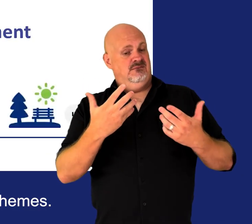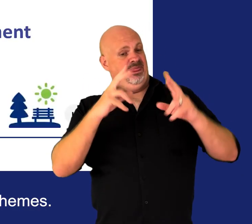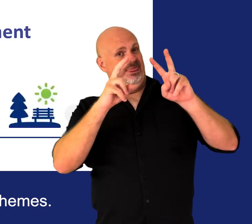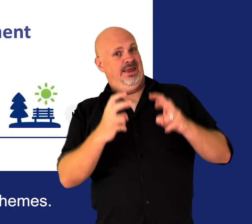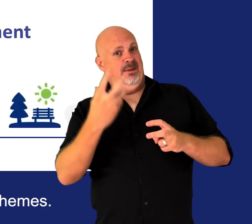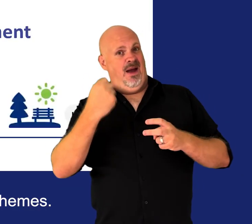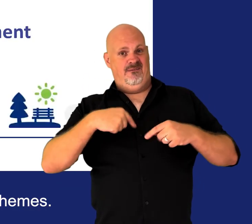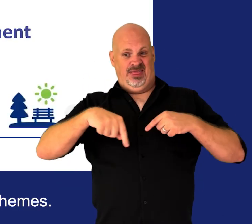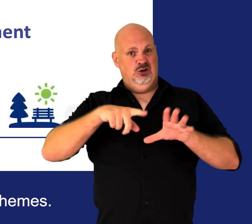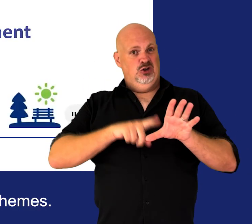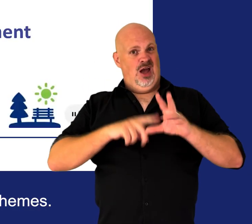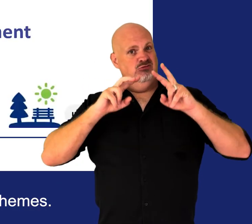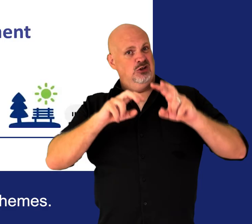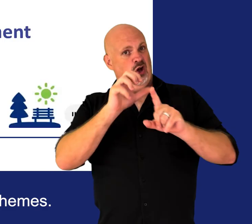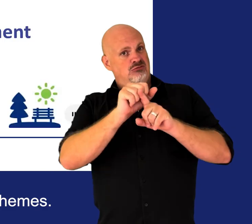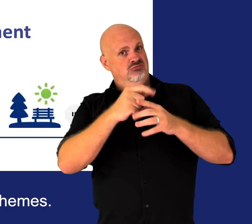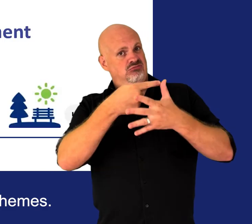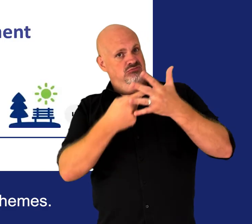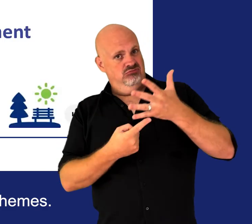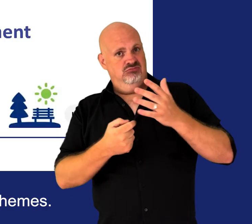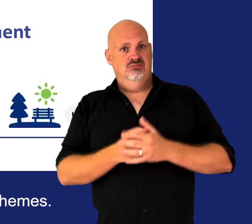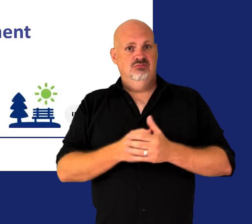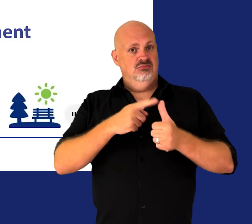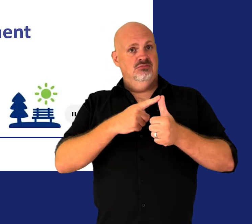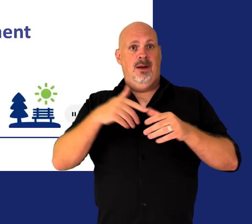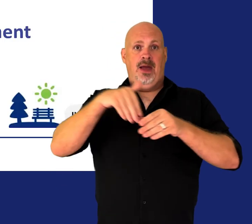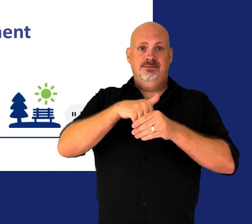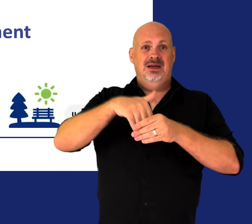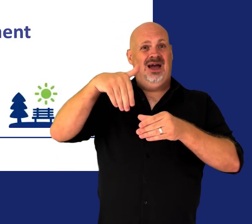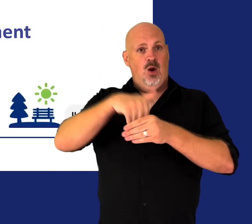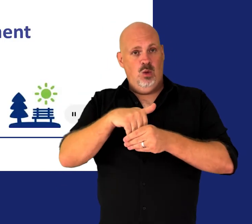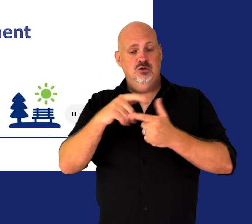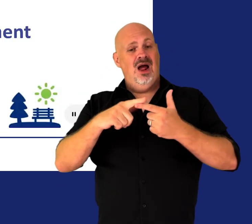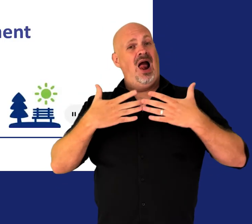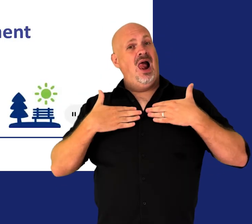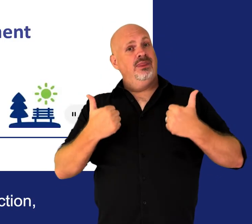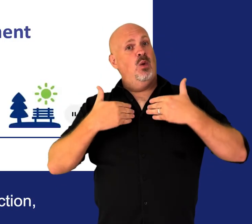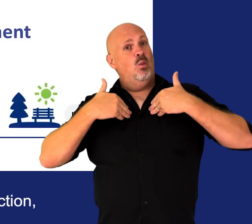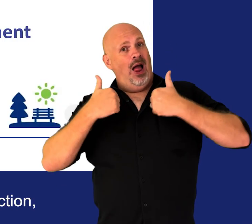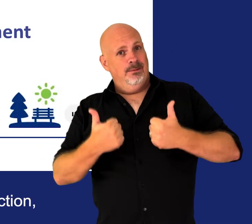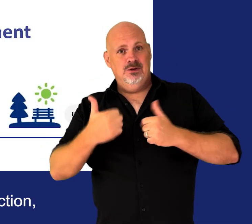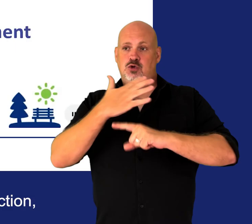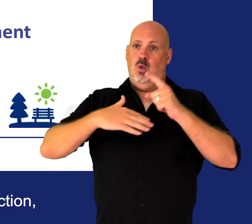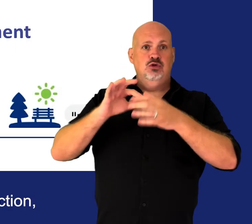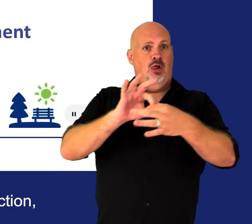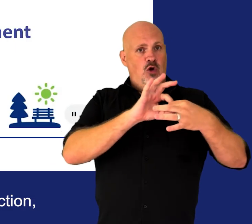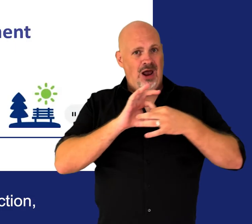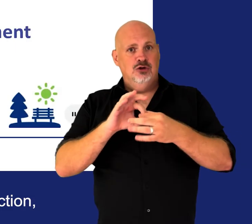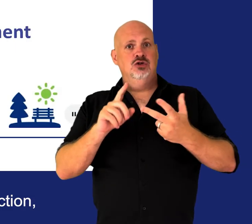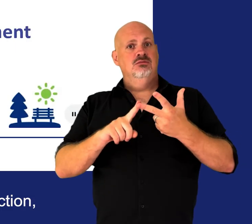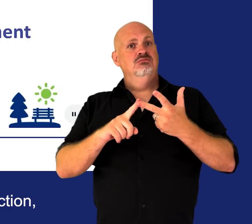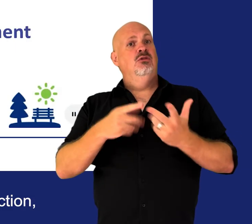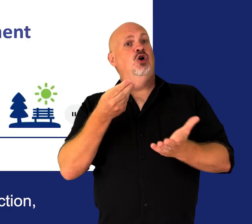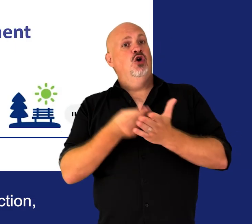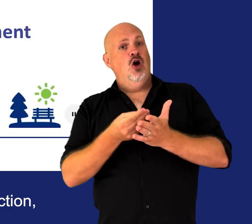research findings focus on 5 themes. 1. Participation and inclusion. 2. Health, well-being